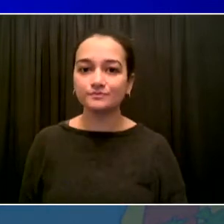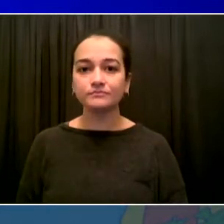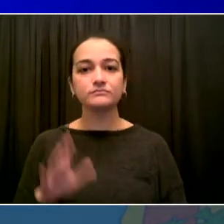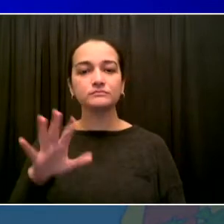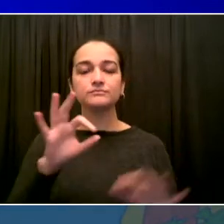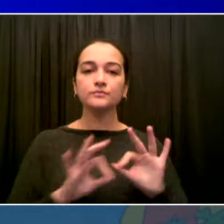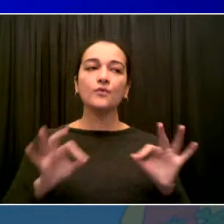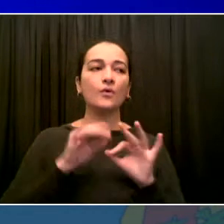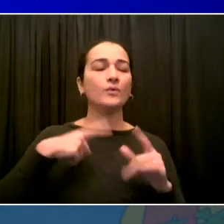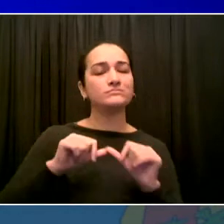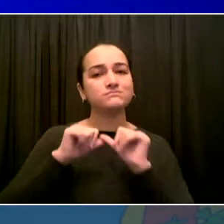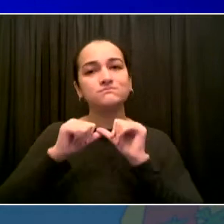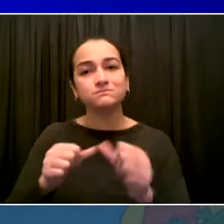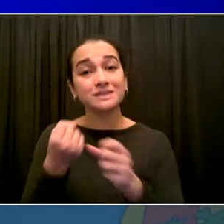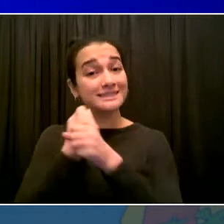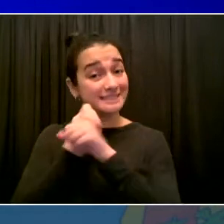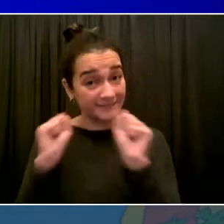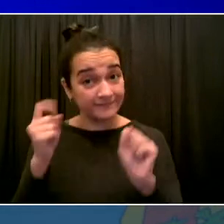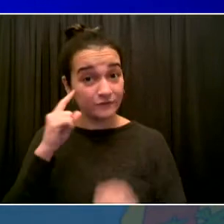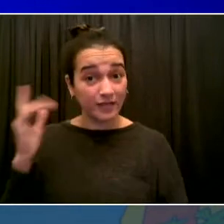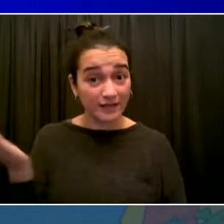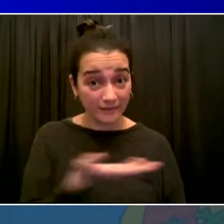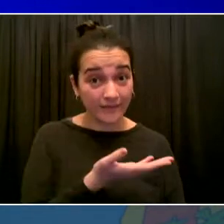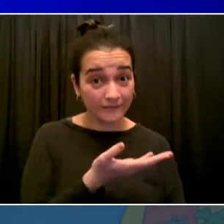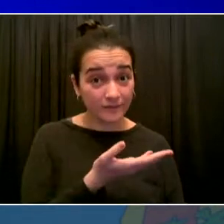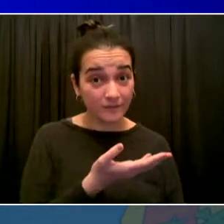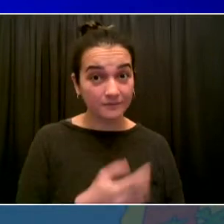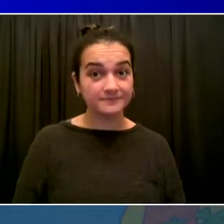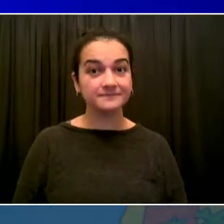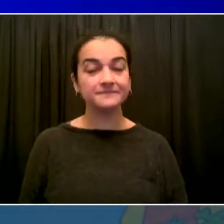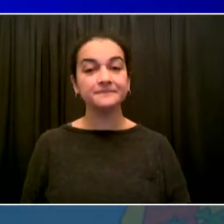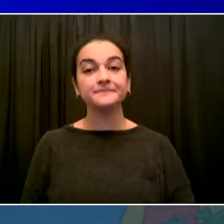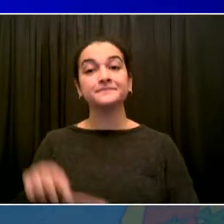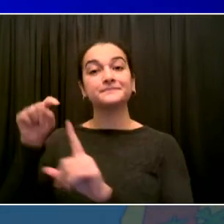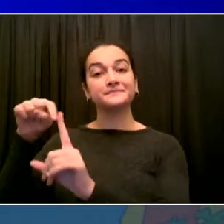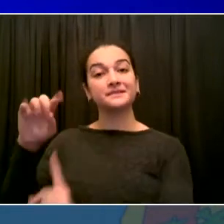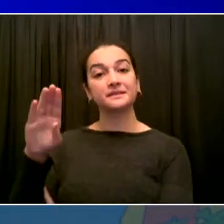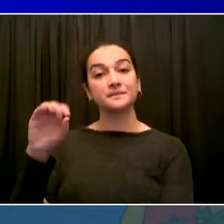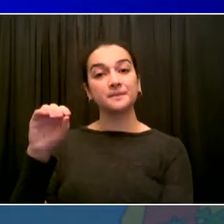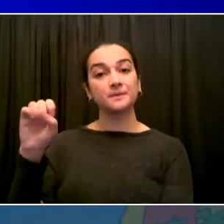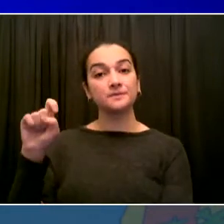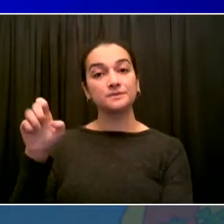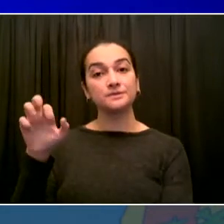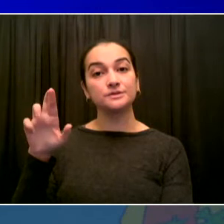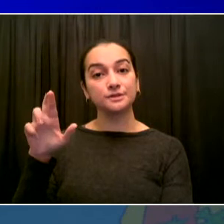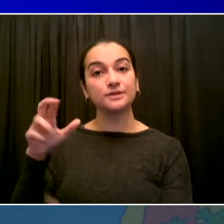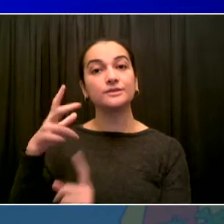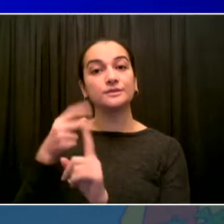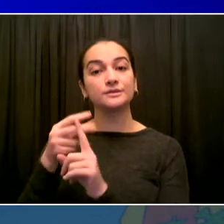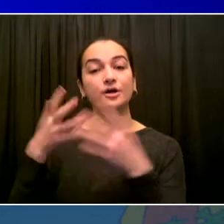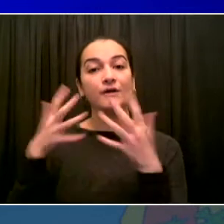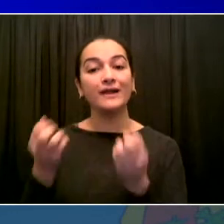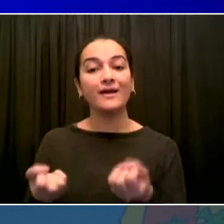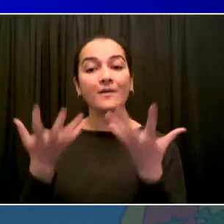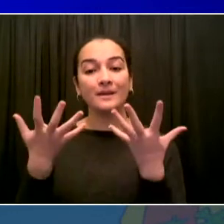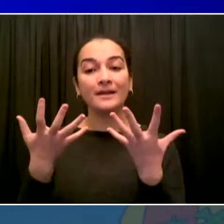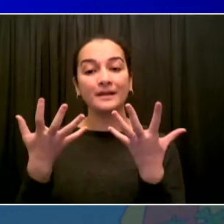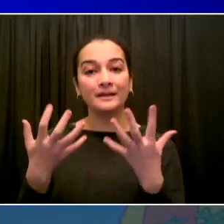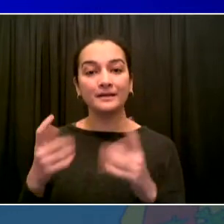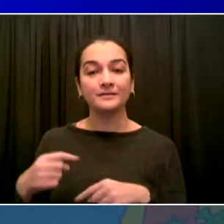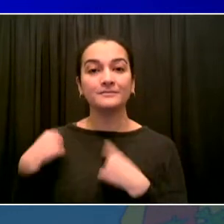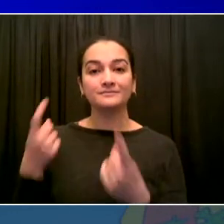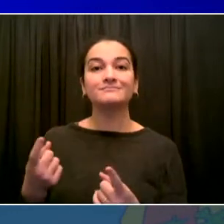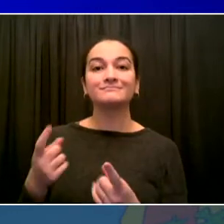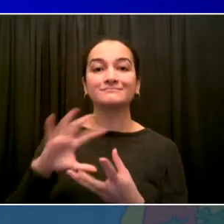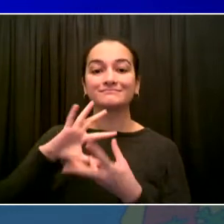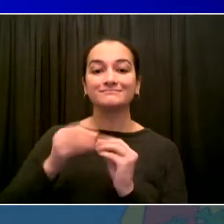674,000 New Yorkers have gotten a booster shot. Let's get that number up a lot more, particularly as we're getting ready for the colder months. Remember,